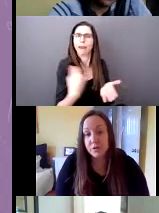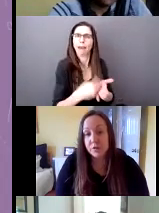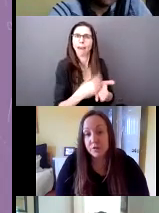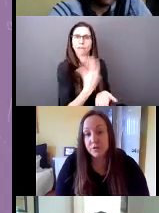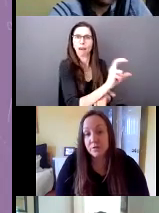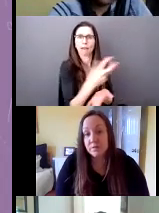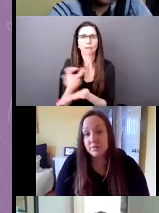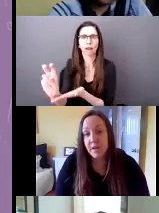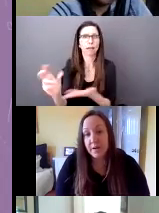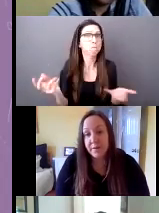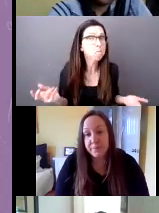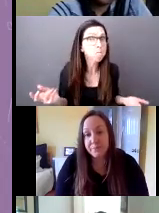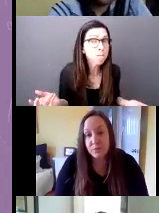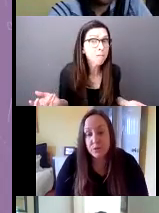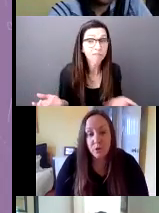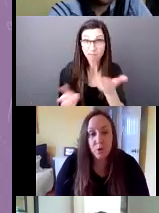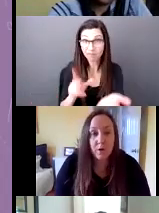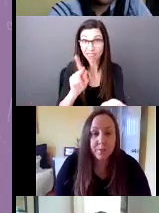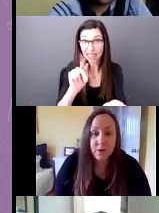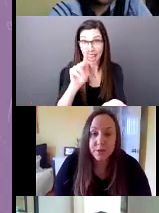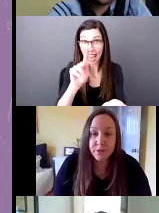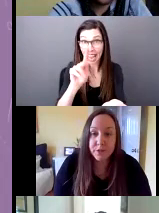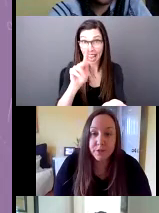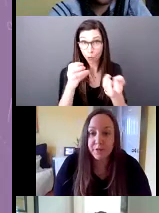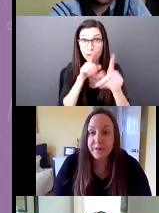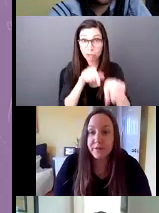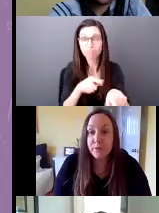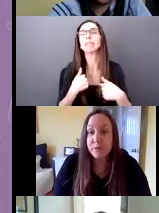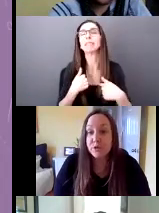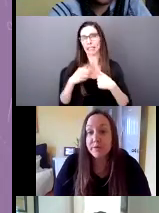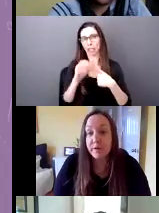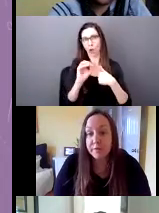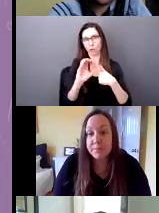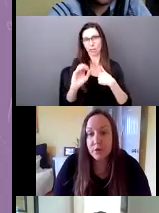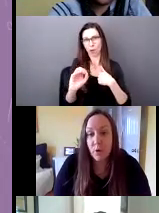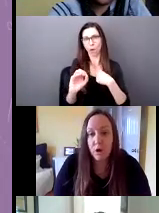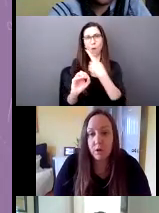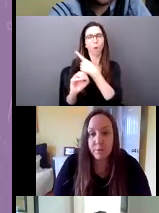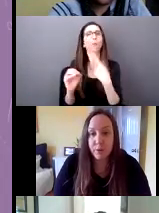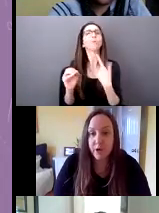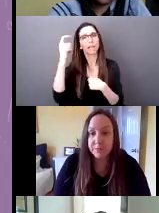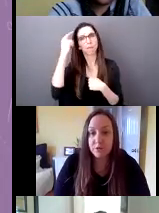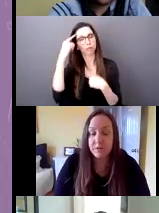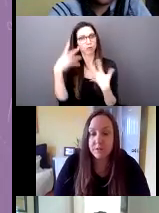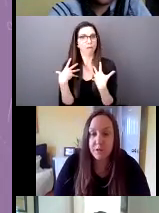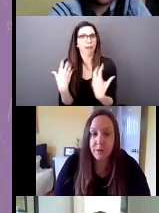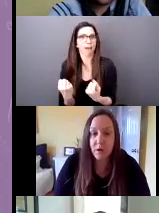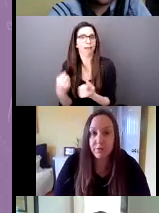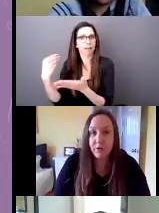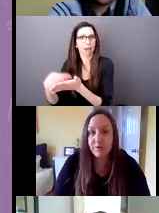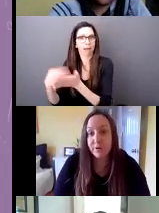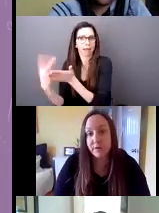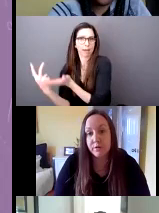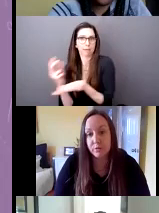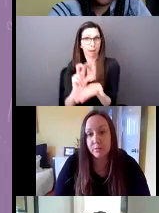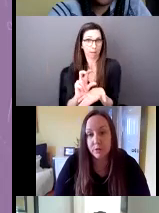So maybe Katie, if you could. Yeah. So the OCO is funded through the Ministry of Health. So all of the programs and services that we